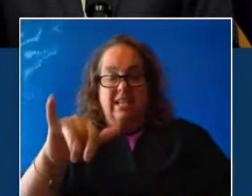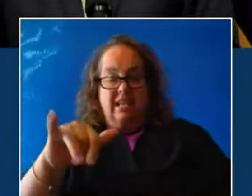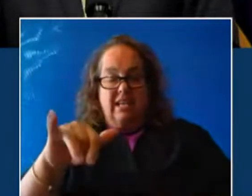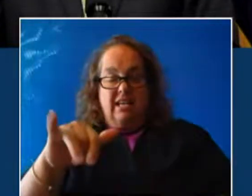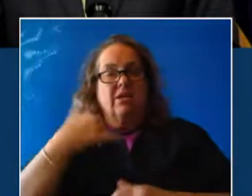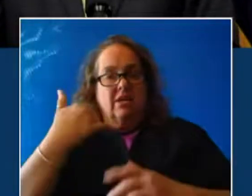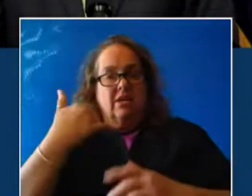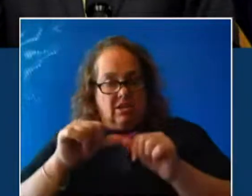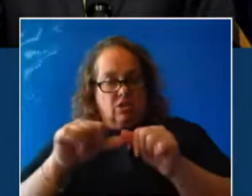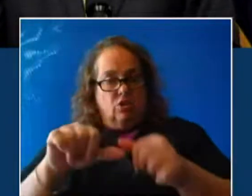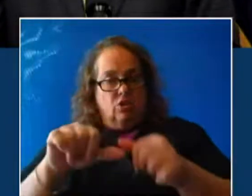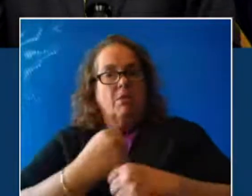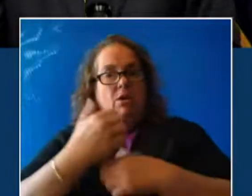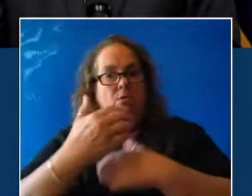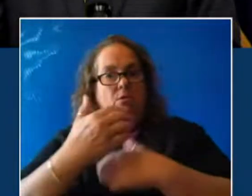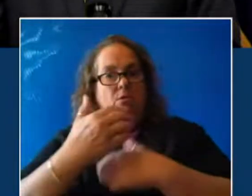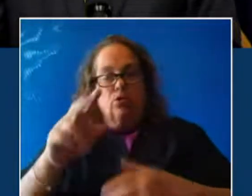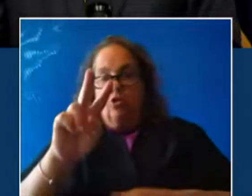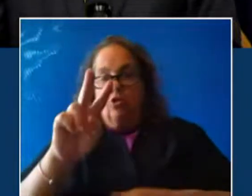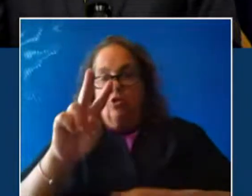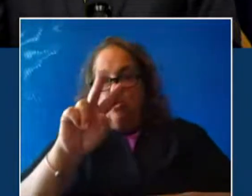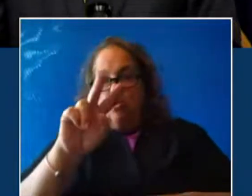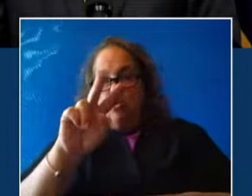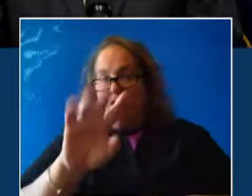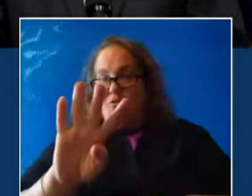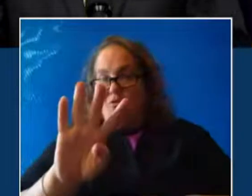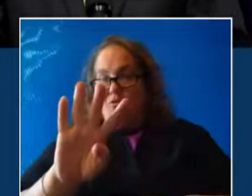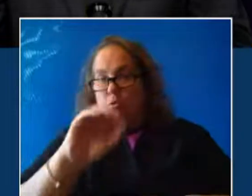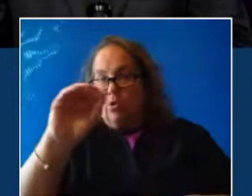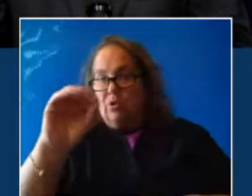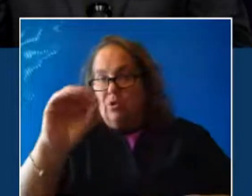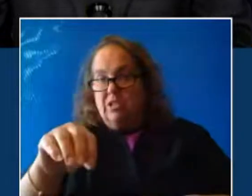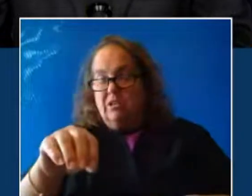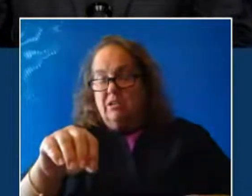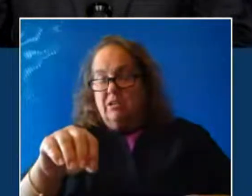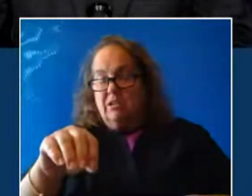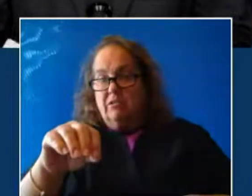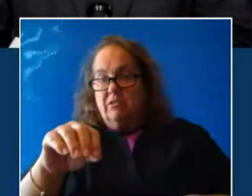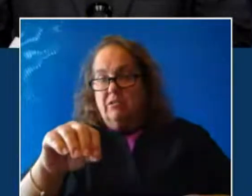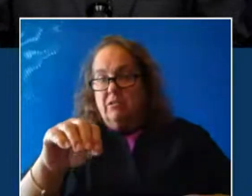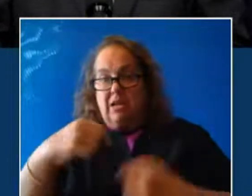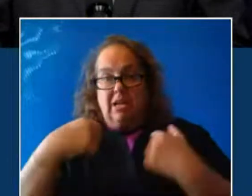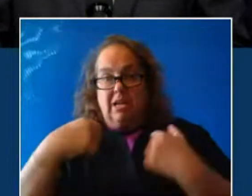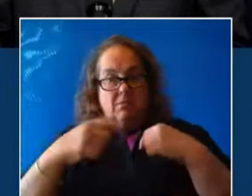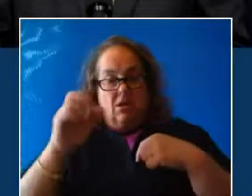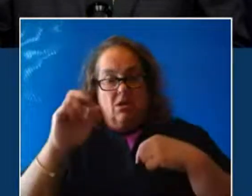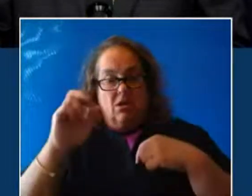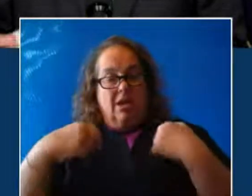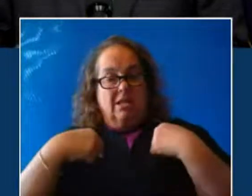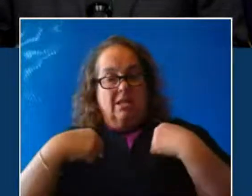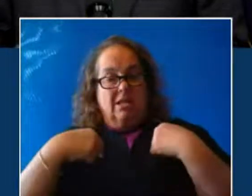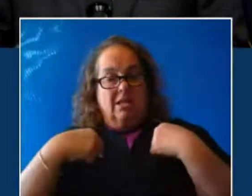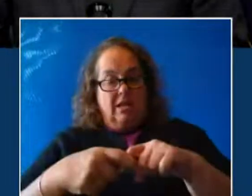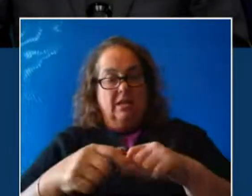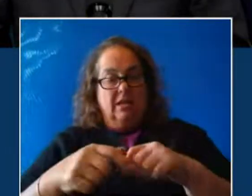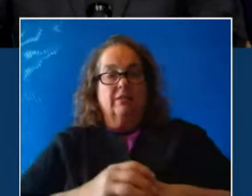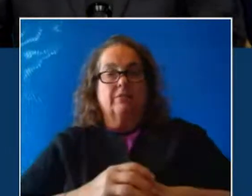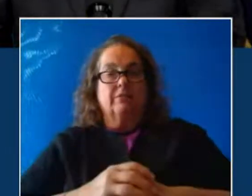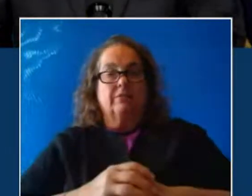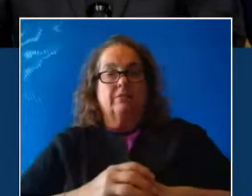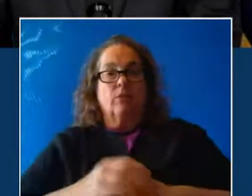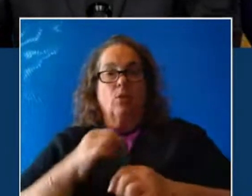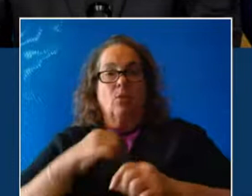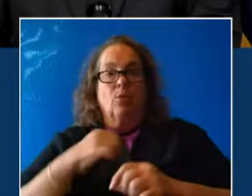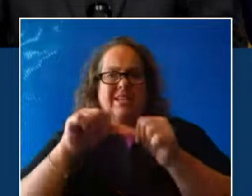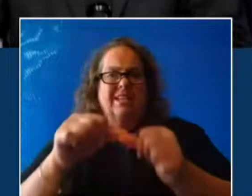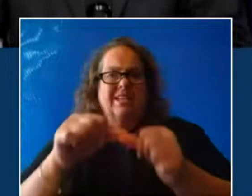2.4% now at Hispanic versus non-Hispanic. We continue targeted efforts. They are